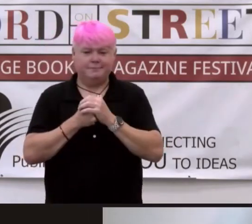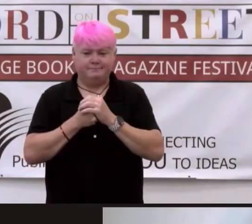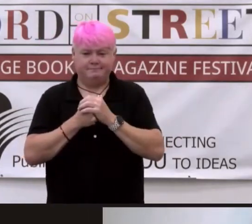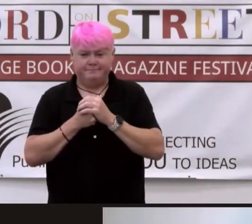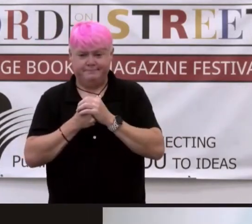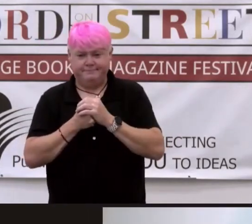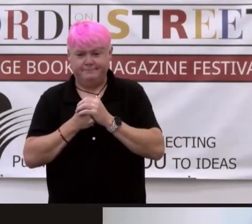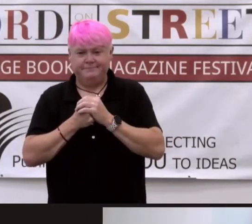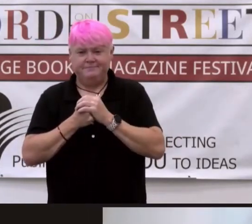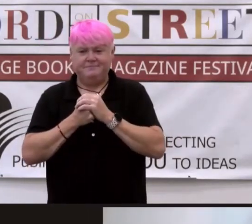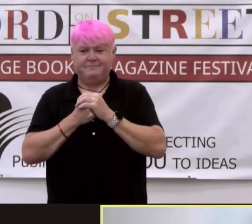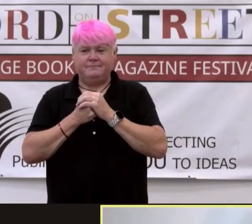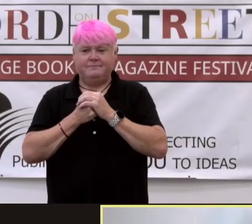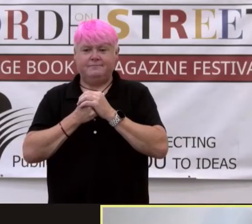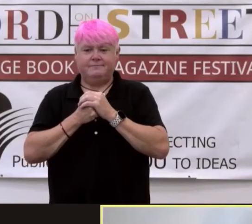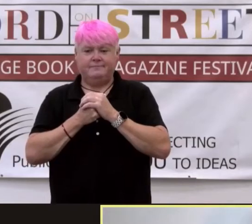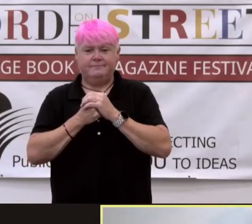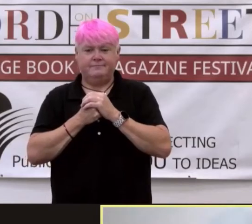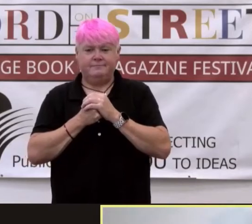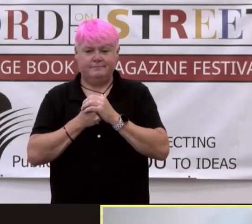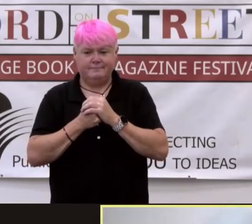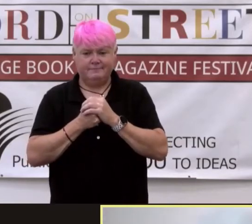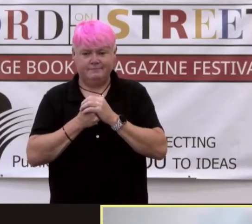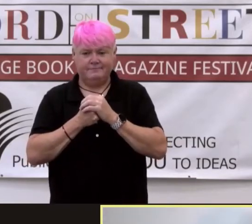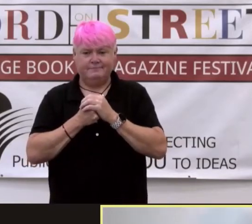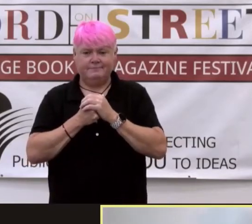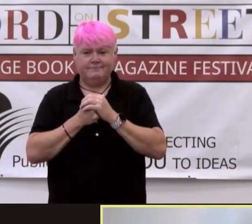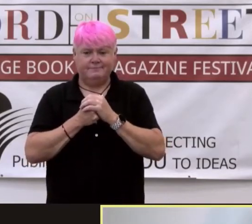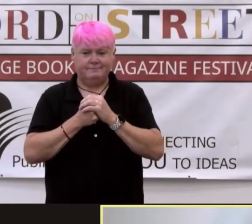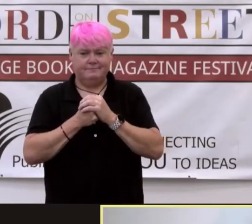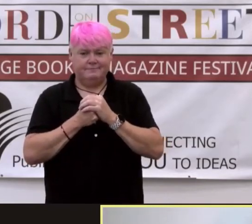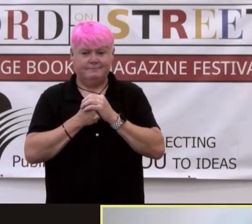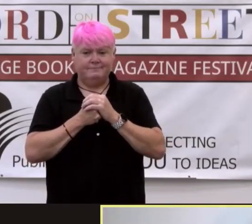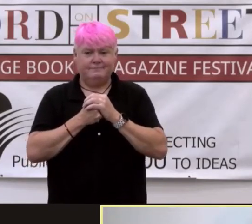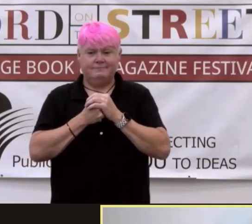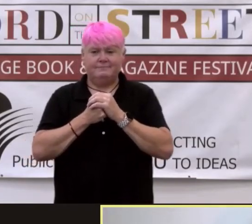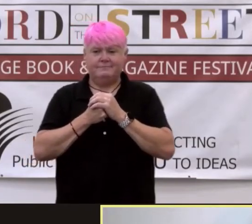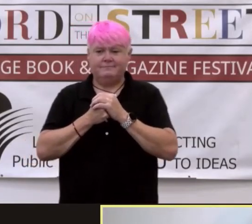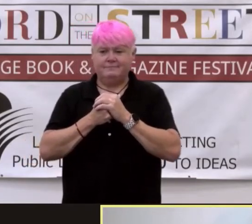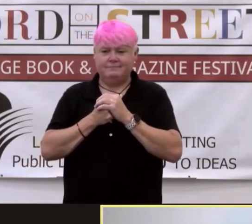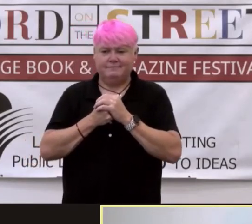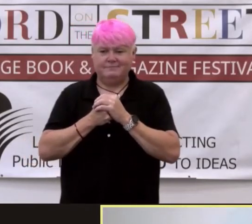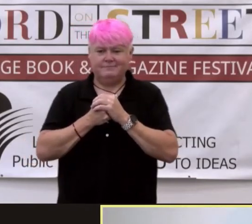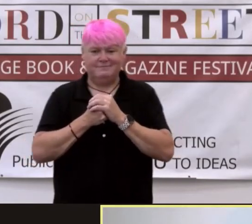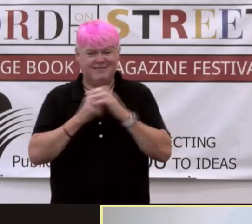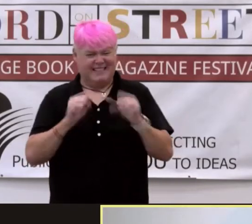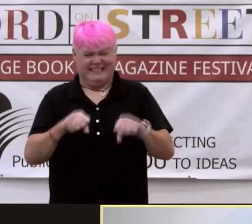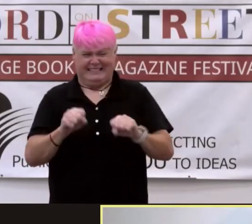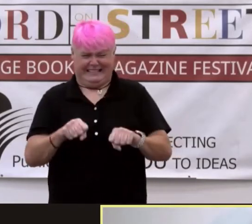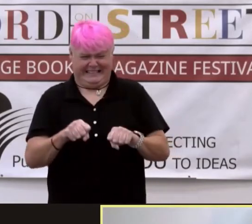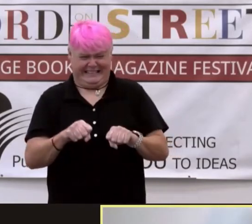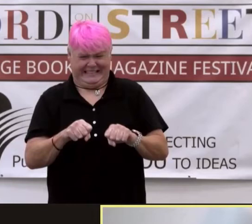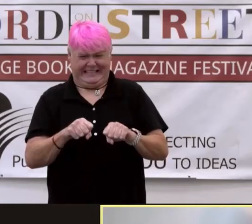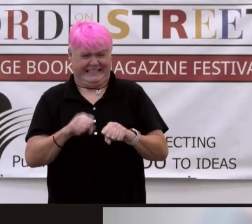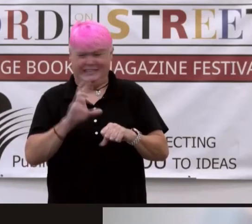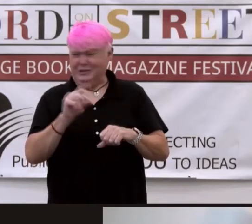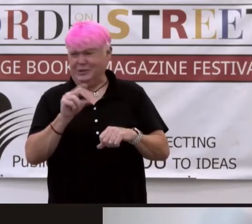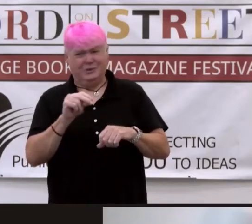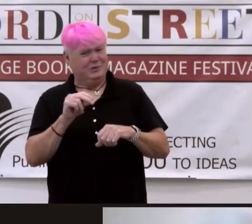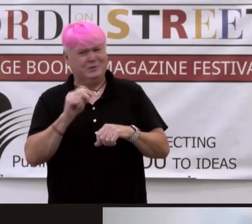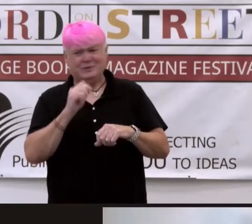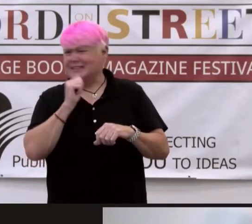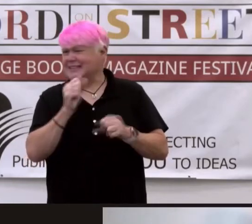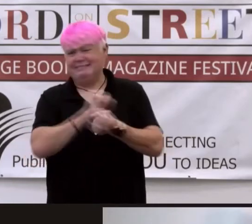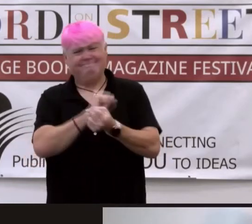Yeah. Like there were flashes of my brilliance here. And then you look back later and you're like, actually, no.